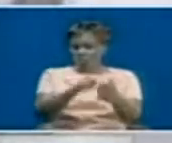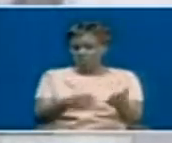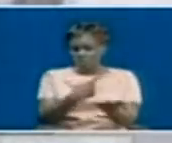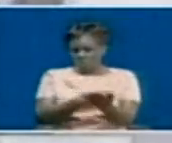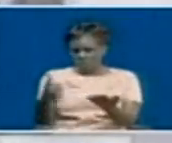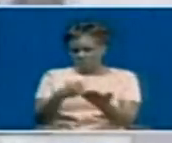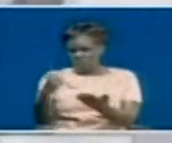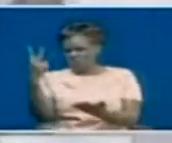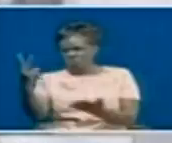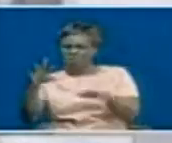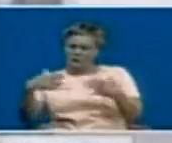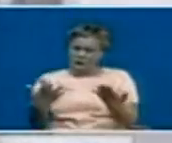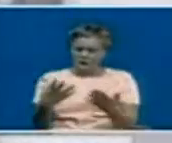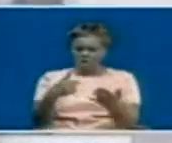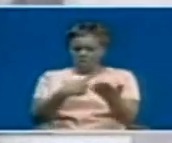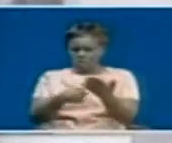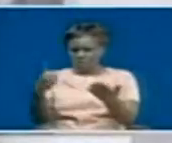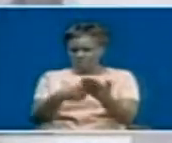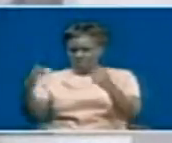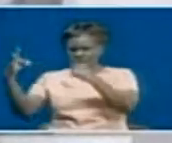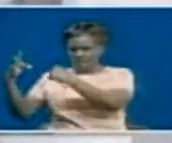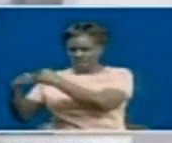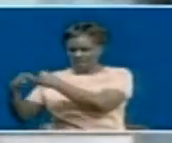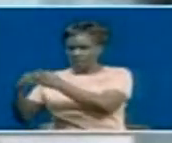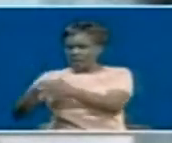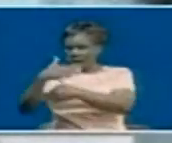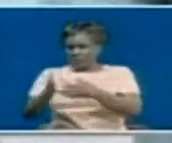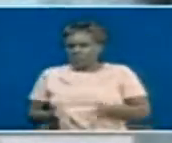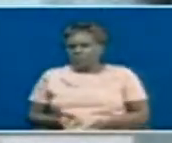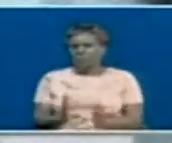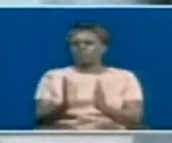2 weeks to around 8 weeks after delivery.